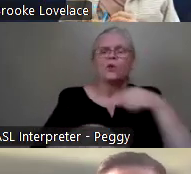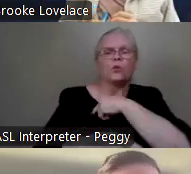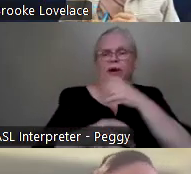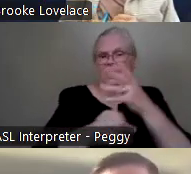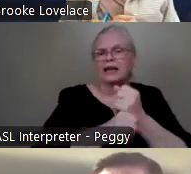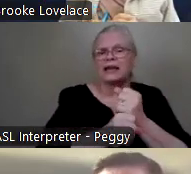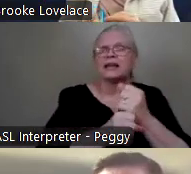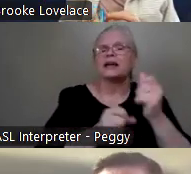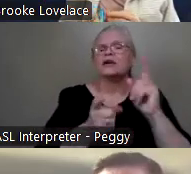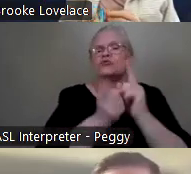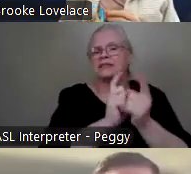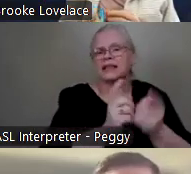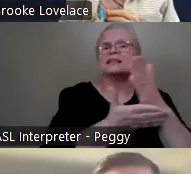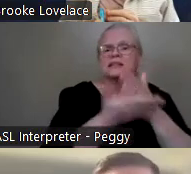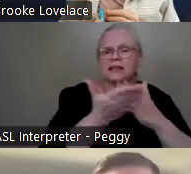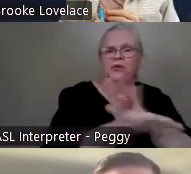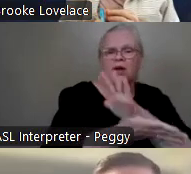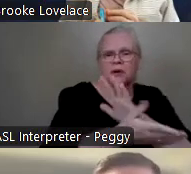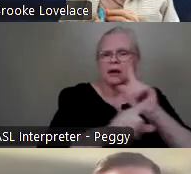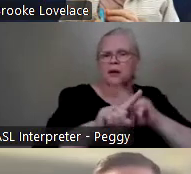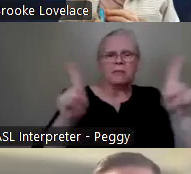certain documents we don't have